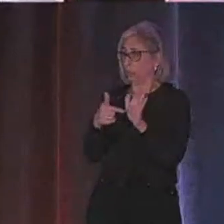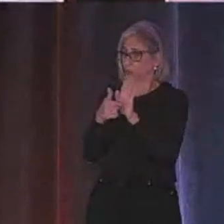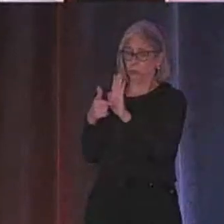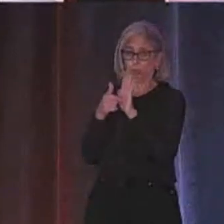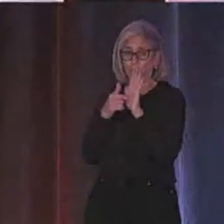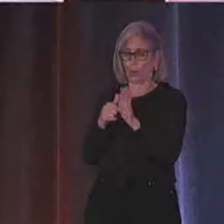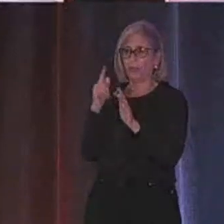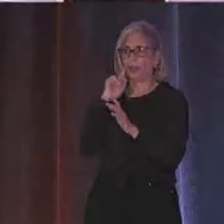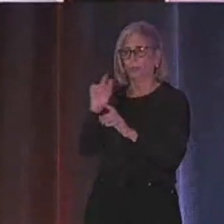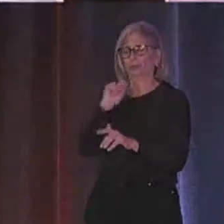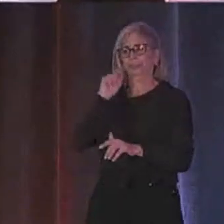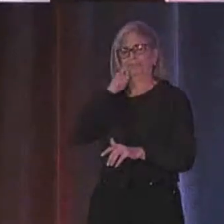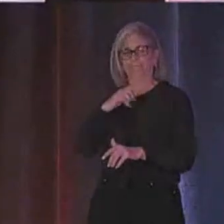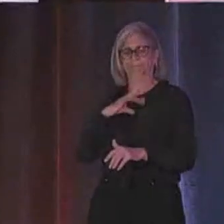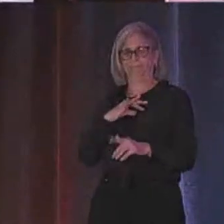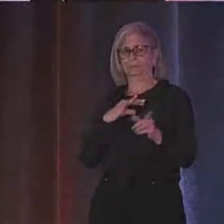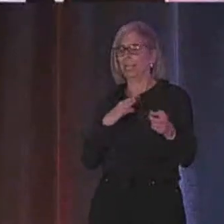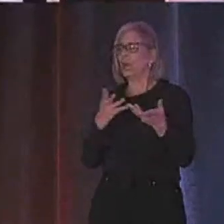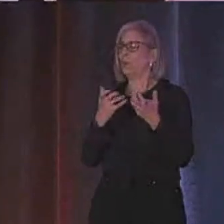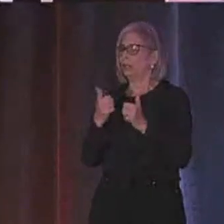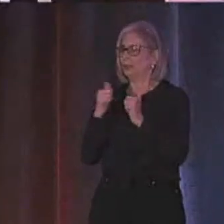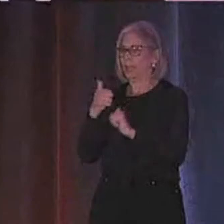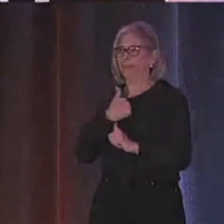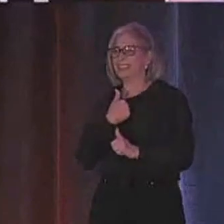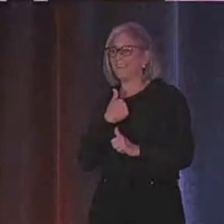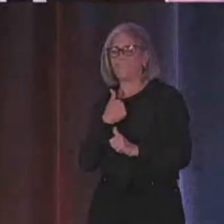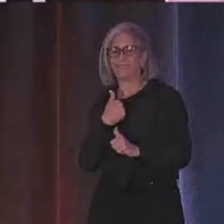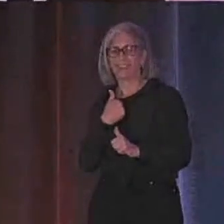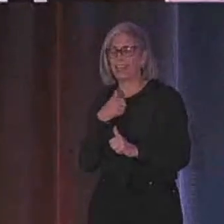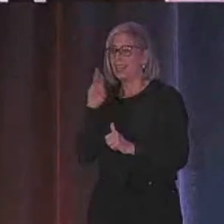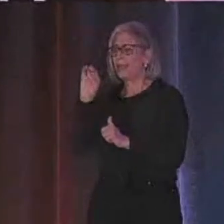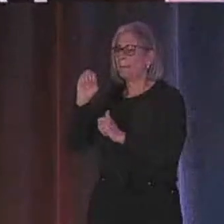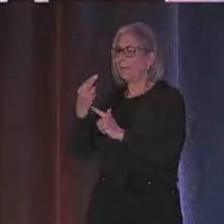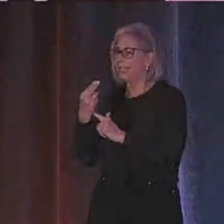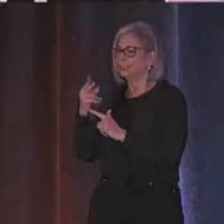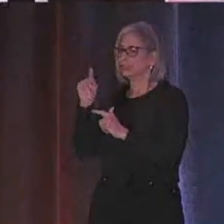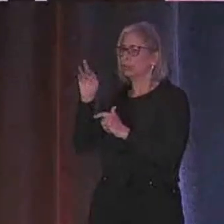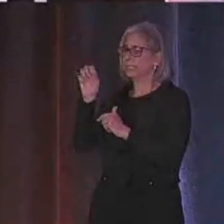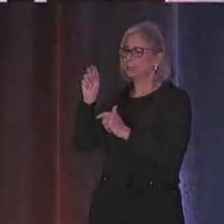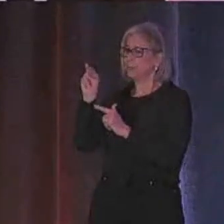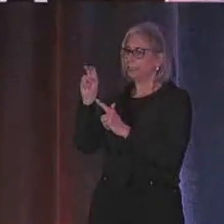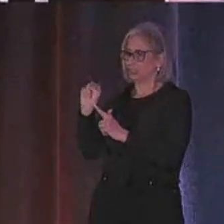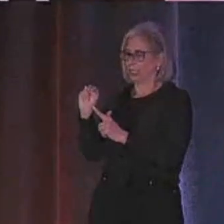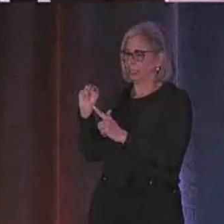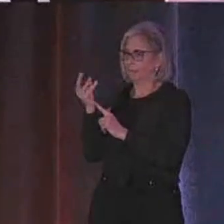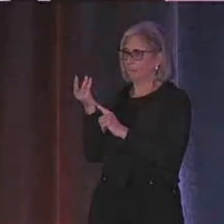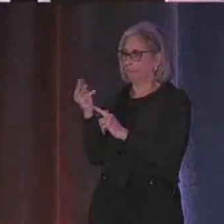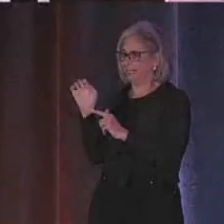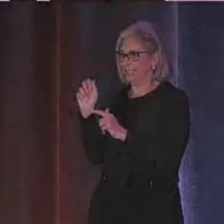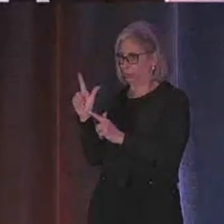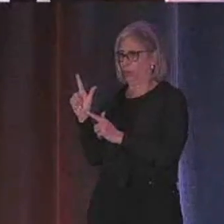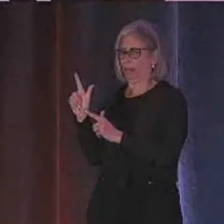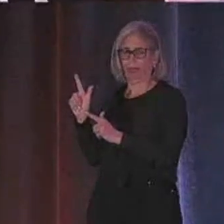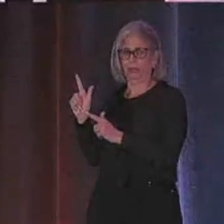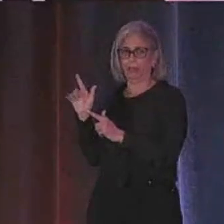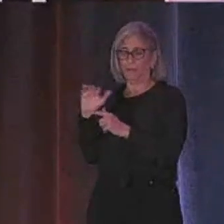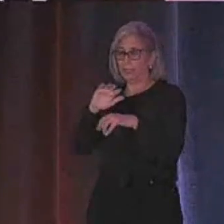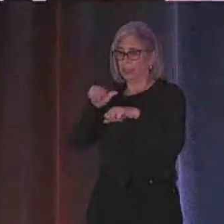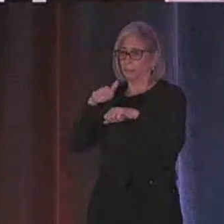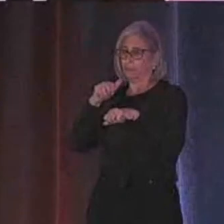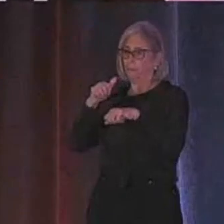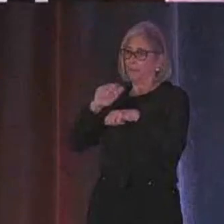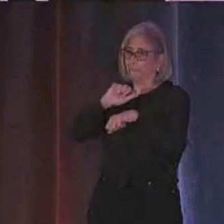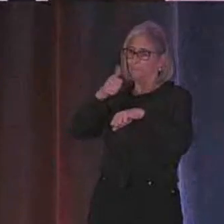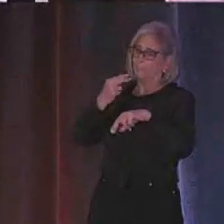because I thought it was really cool and I want to try it. So mesh transmission material. So this is built on top of the